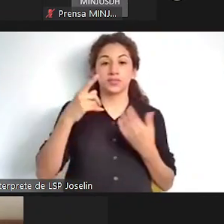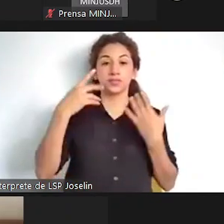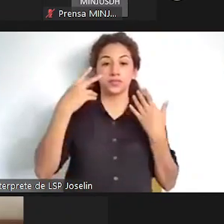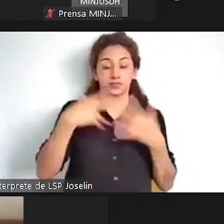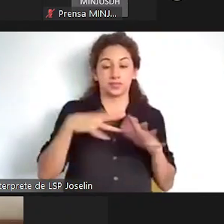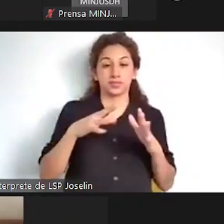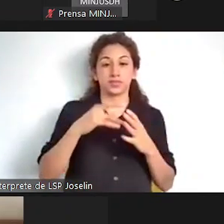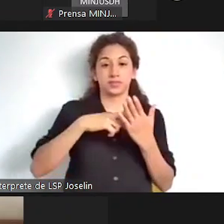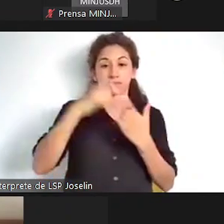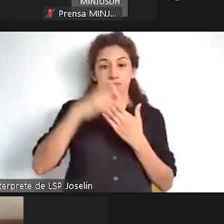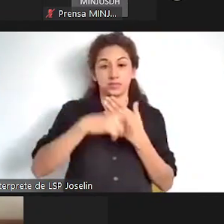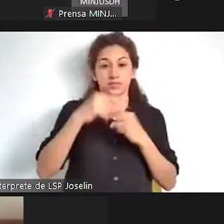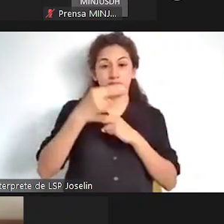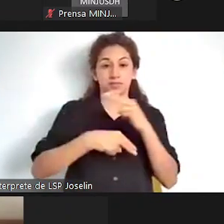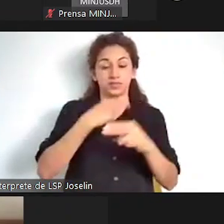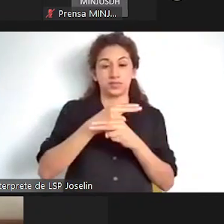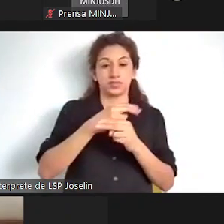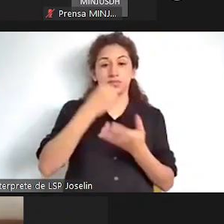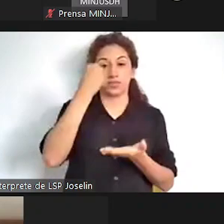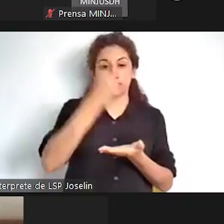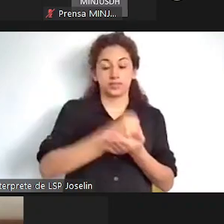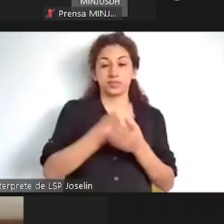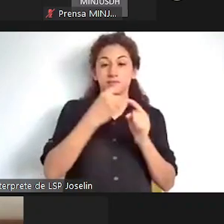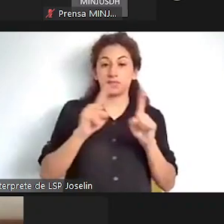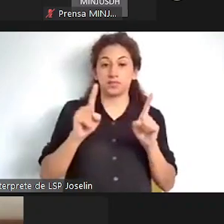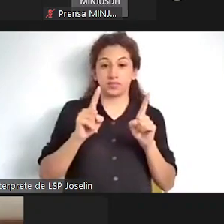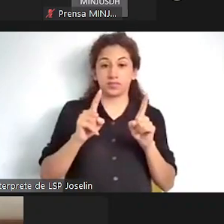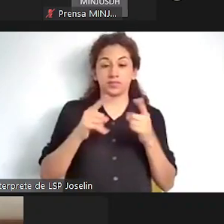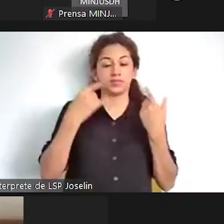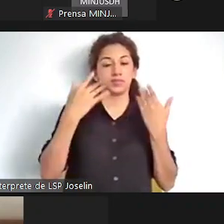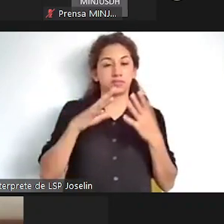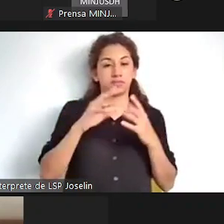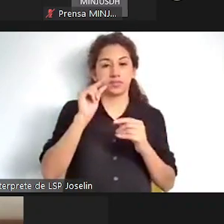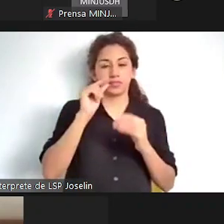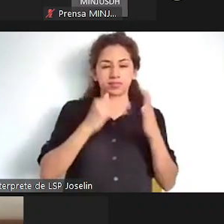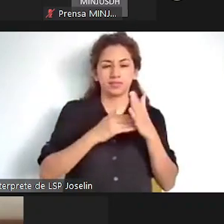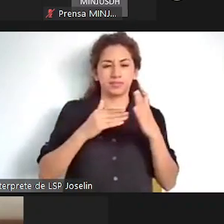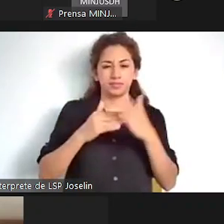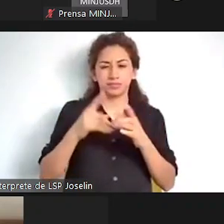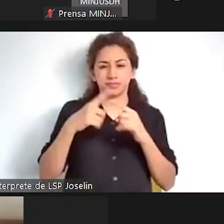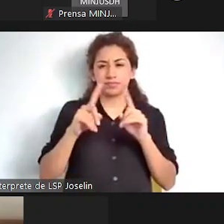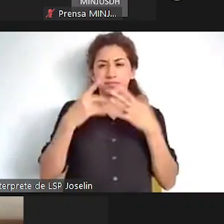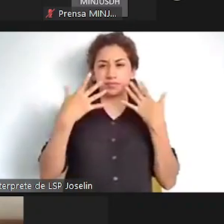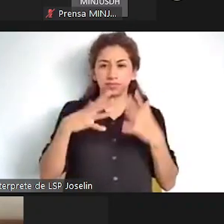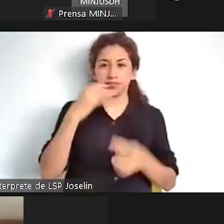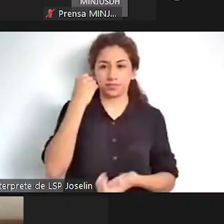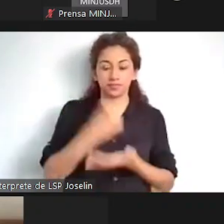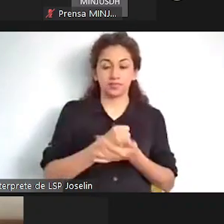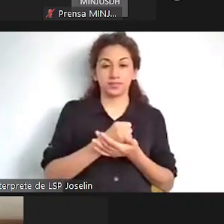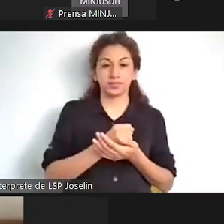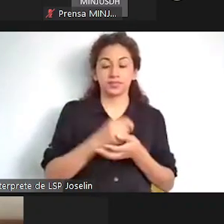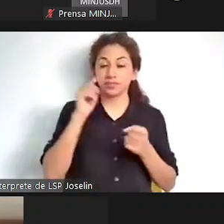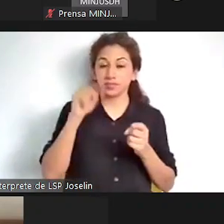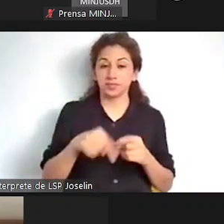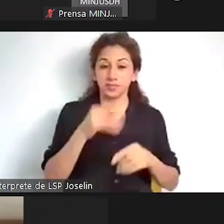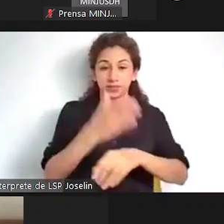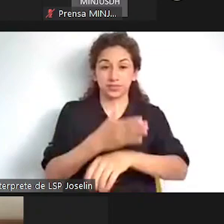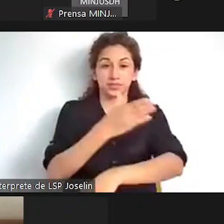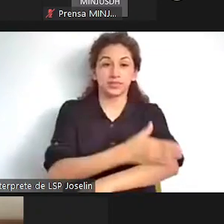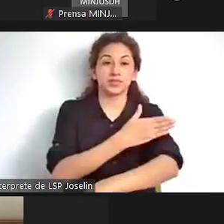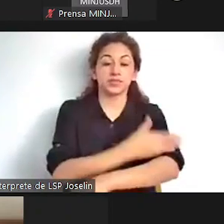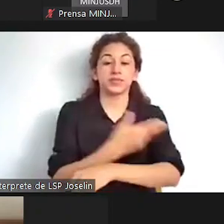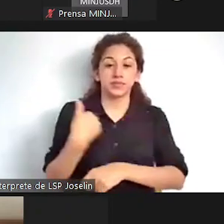the national plan to be approved there were some obstacles but at the end it was approved during all this process